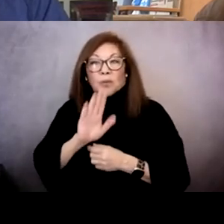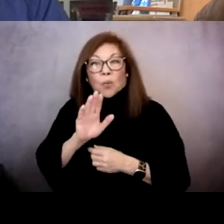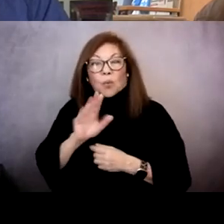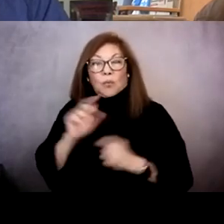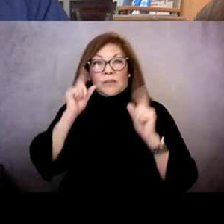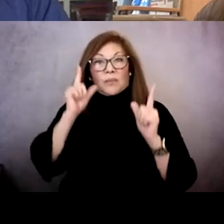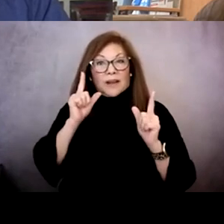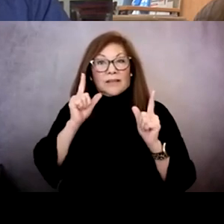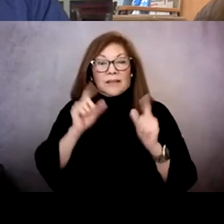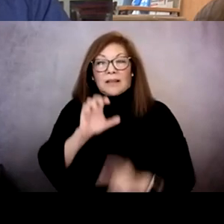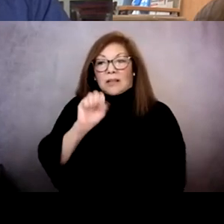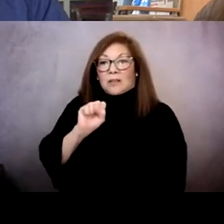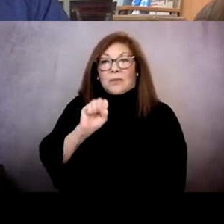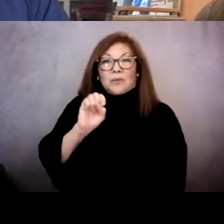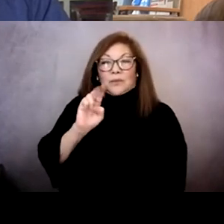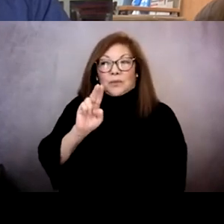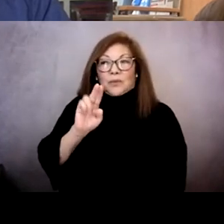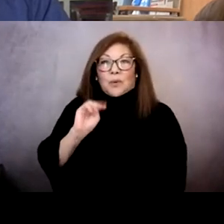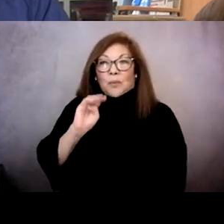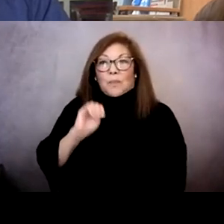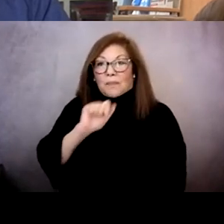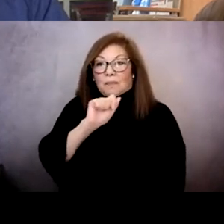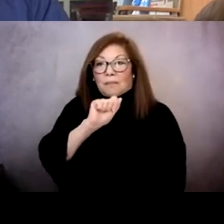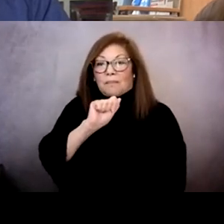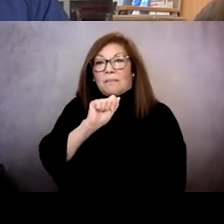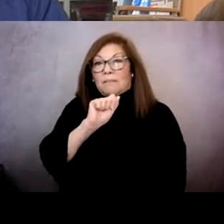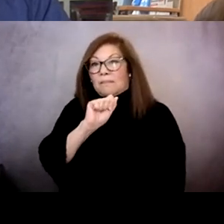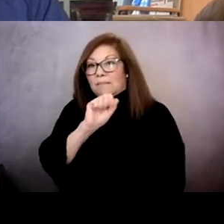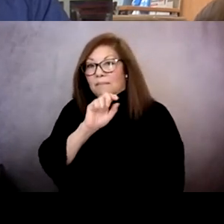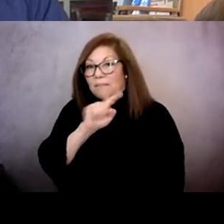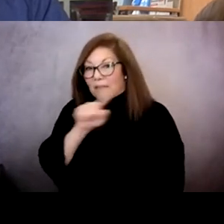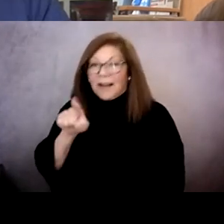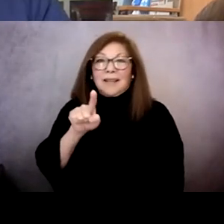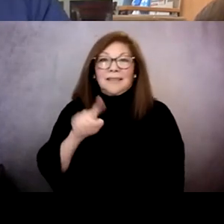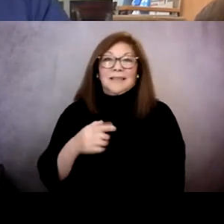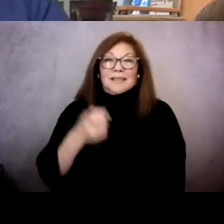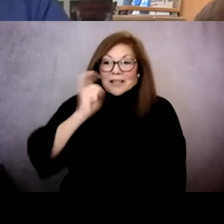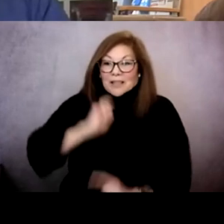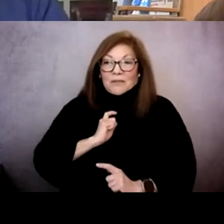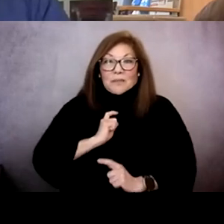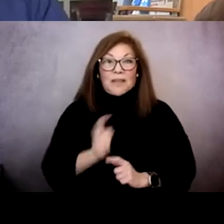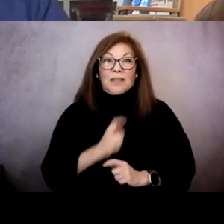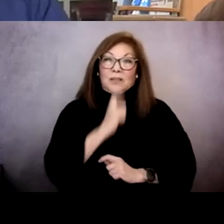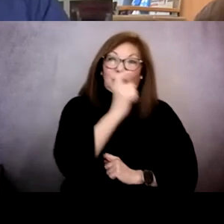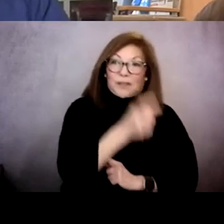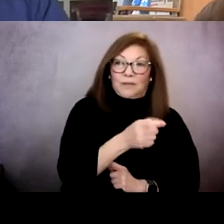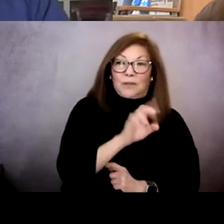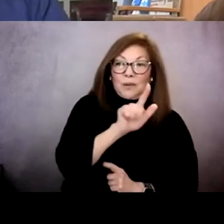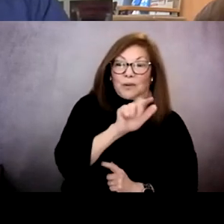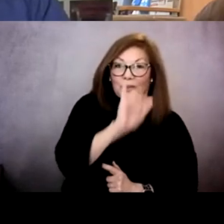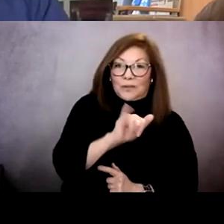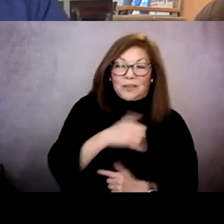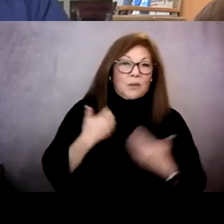the Somaz's gift to me, and also therefore gift to you, Lucy. So, you know, just